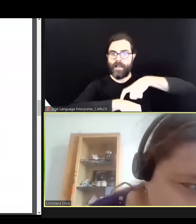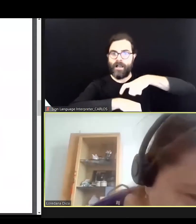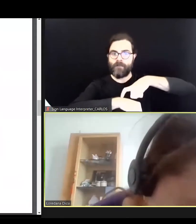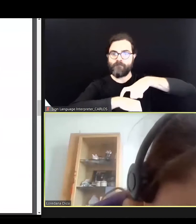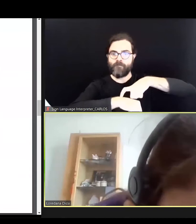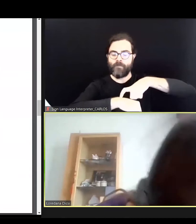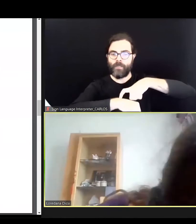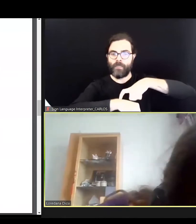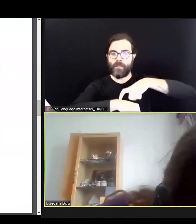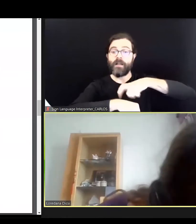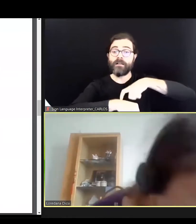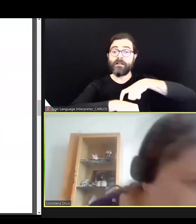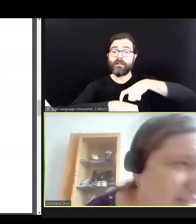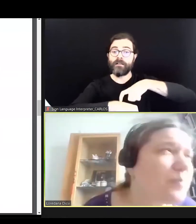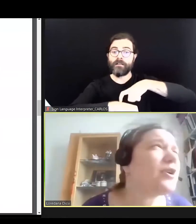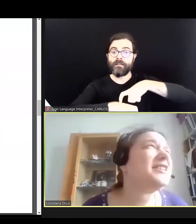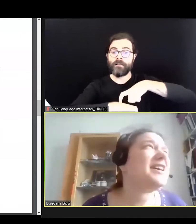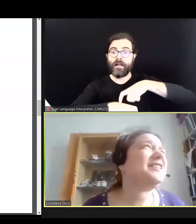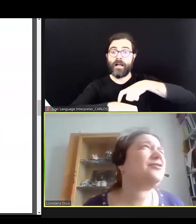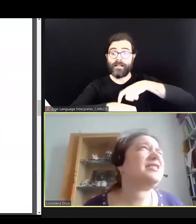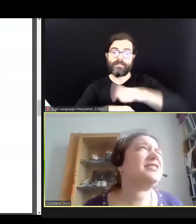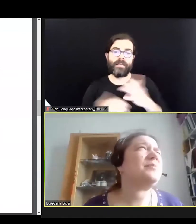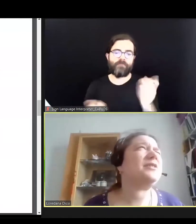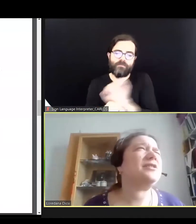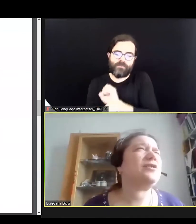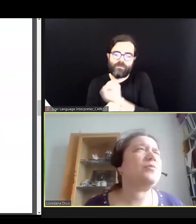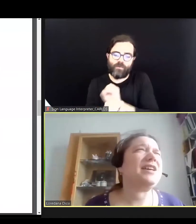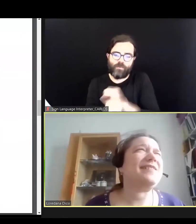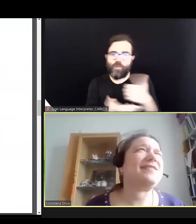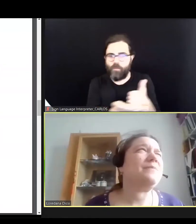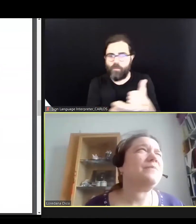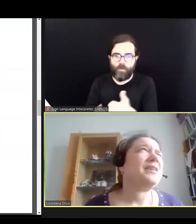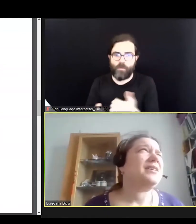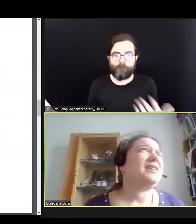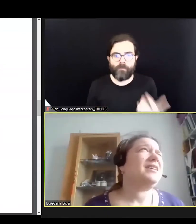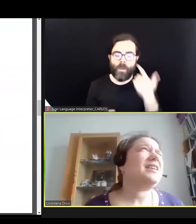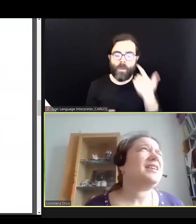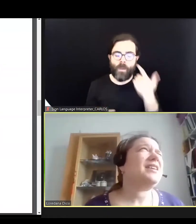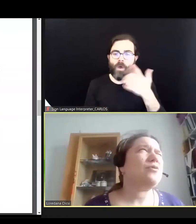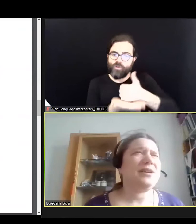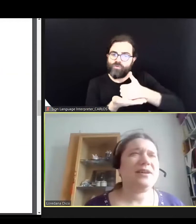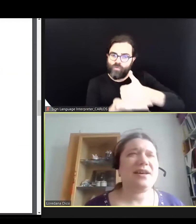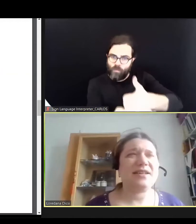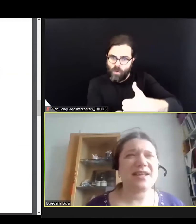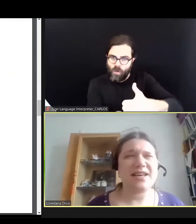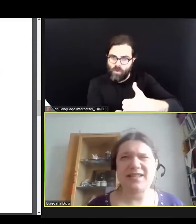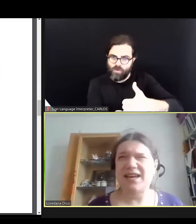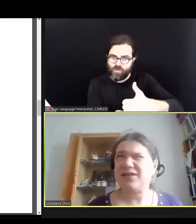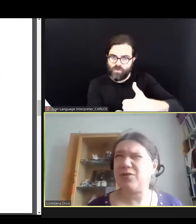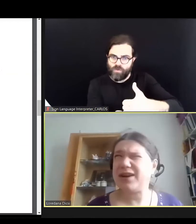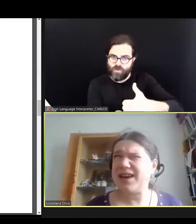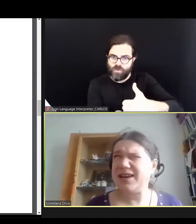going from one place to the other. And so that was also a problem, a